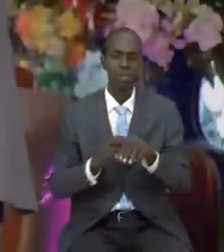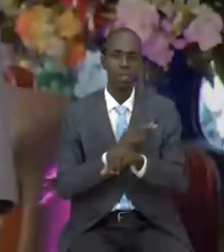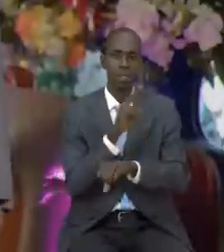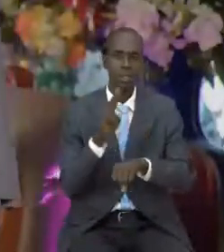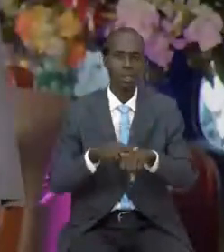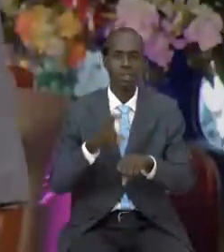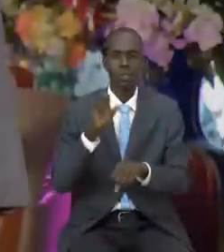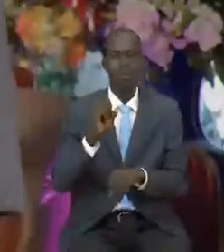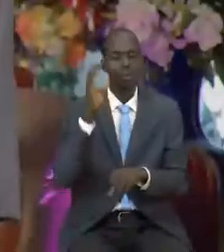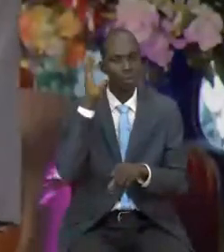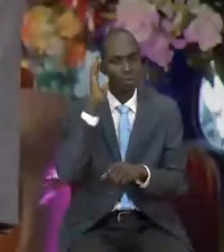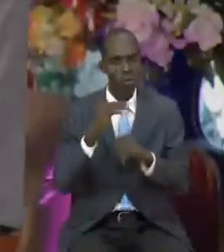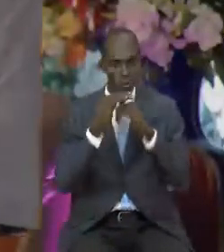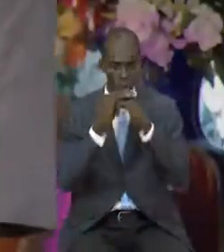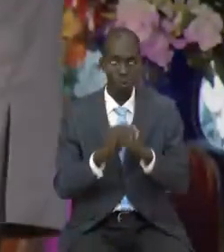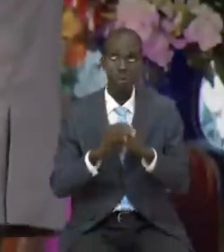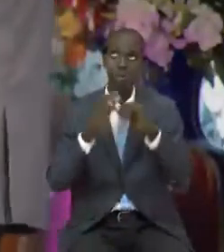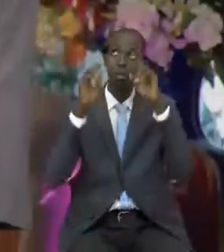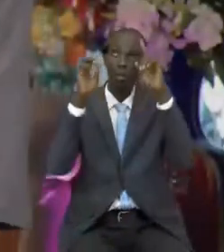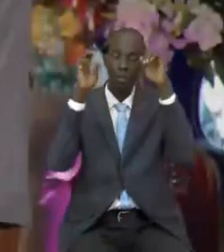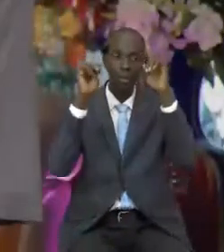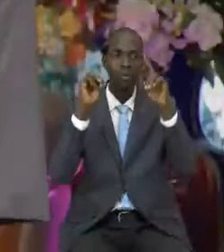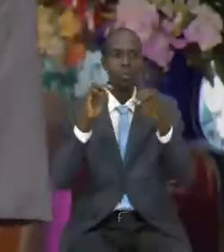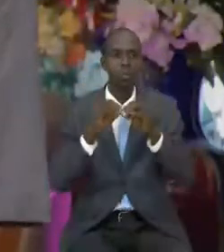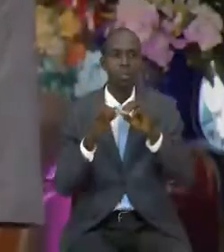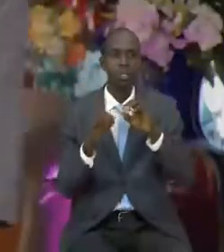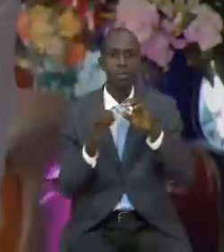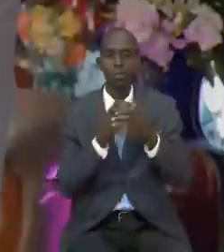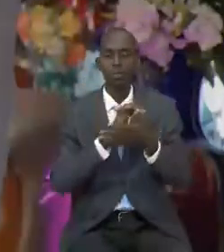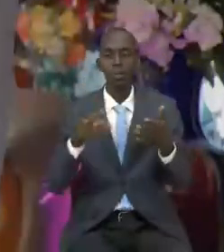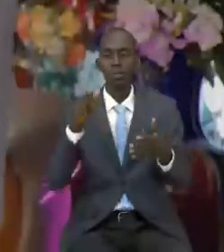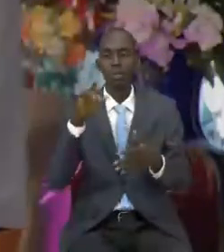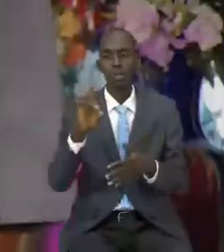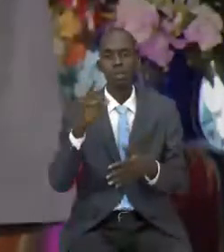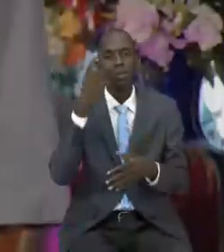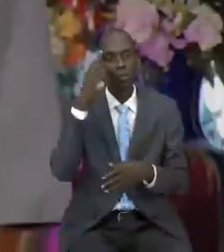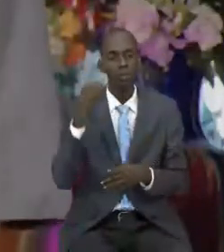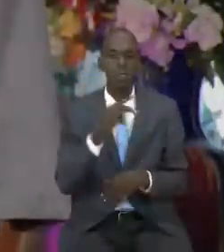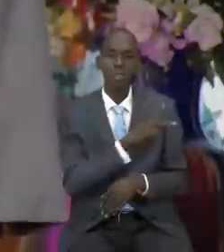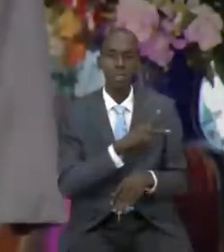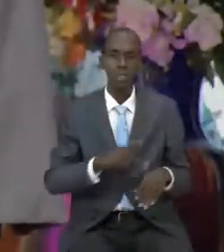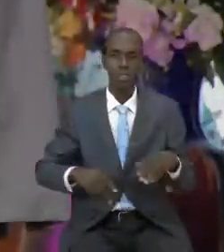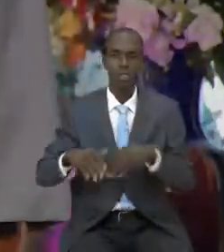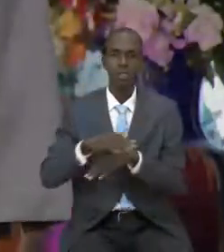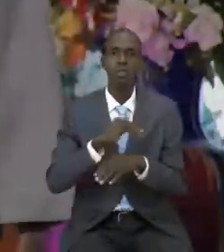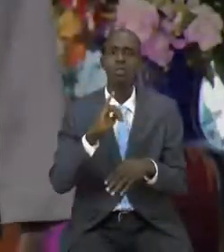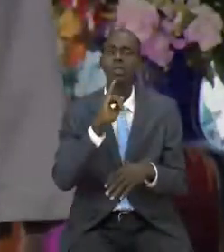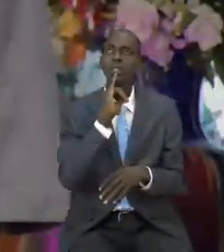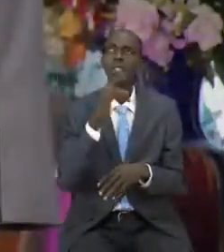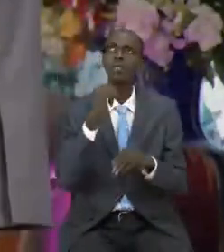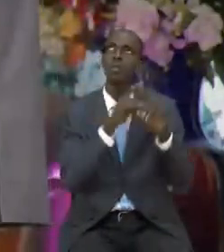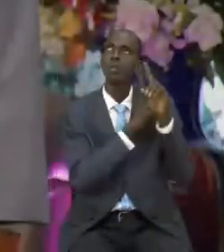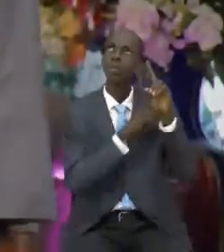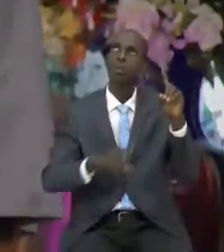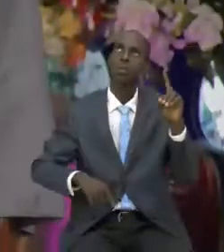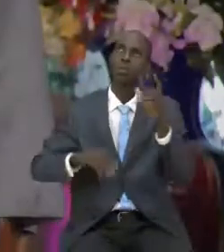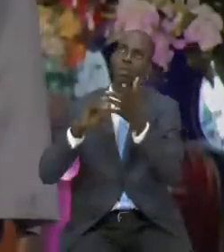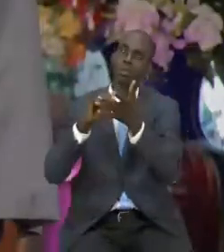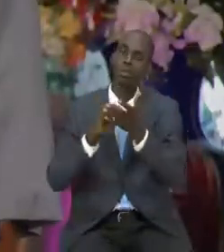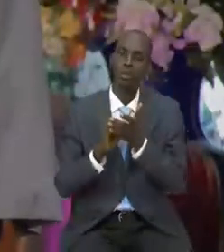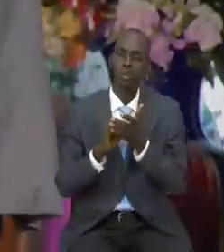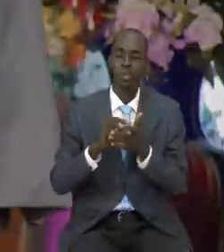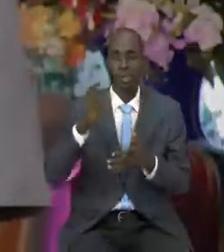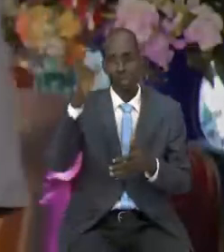verse 28 there. In verse 28, for the kingdom is the Lord's. It doesn't belong to Satan. Satan is